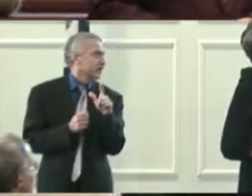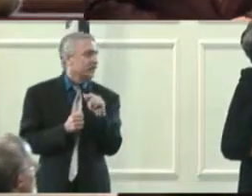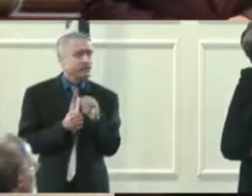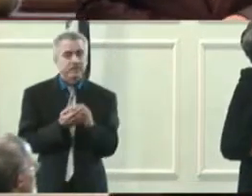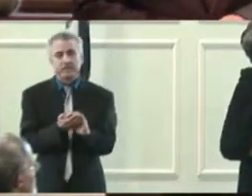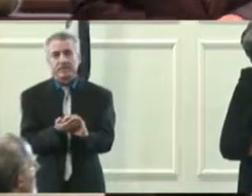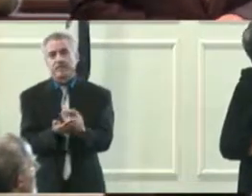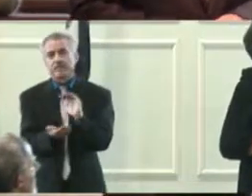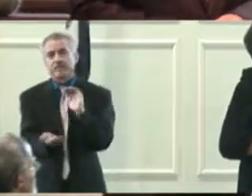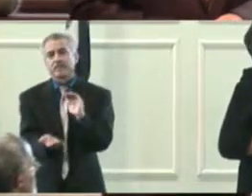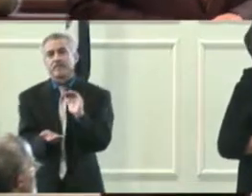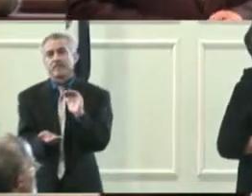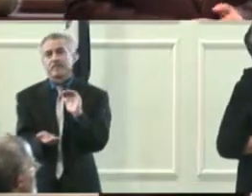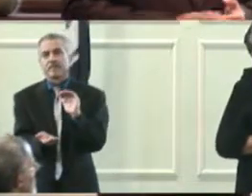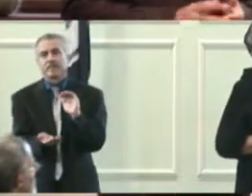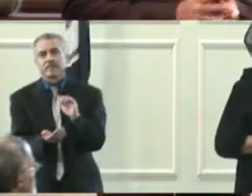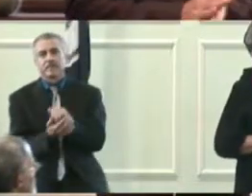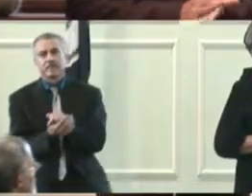Sonia Barley.